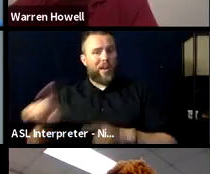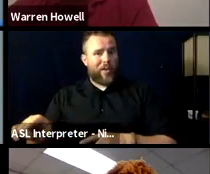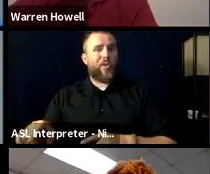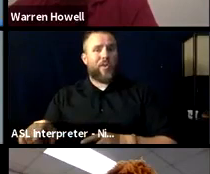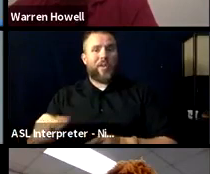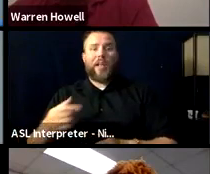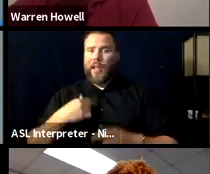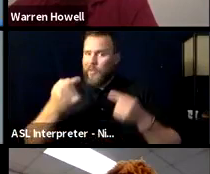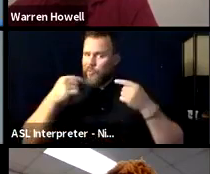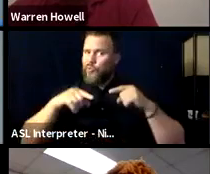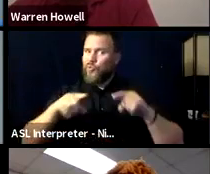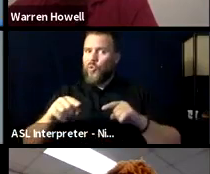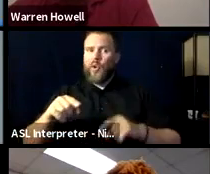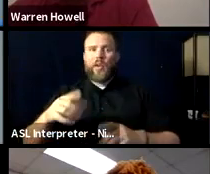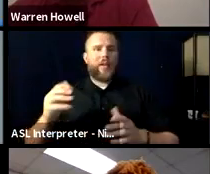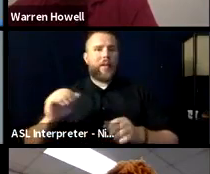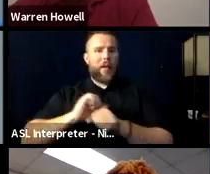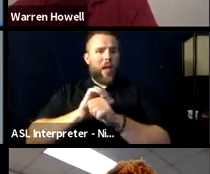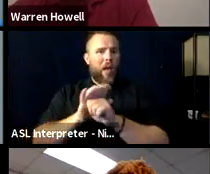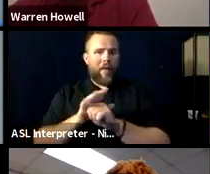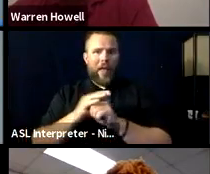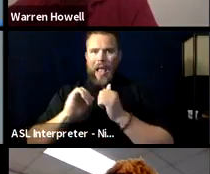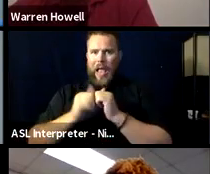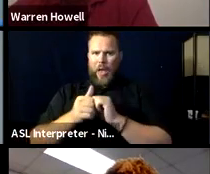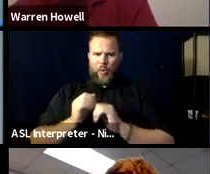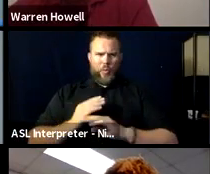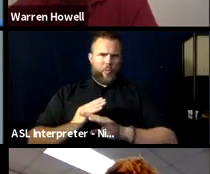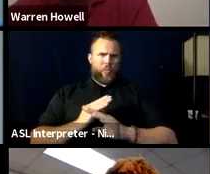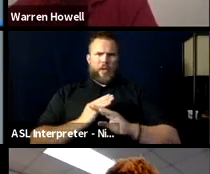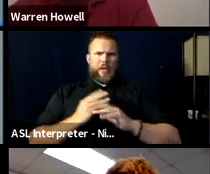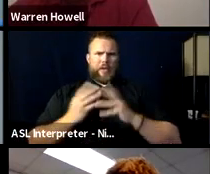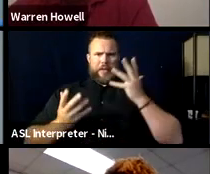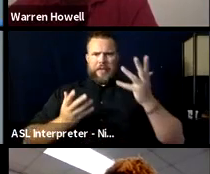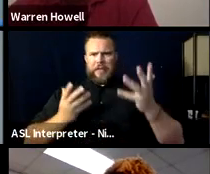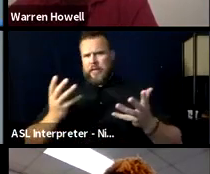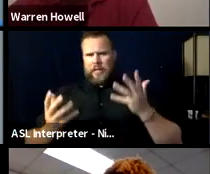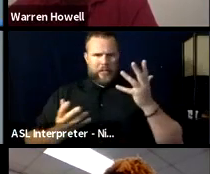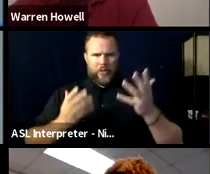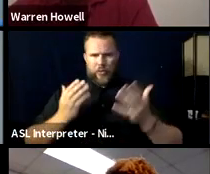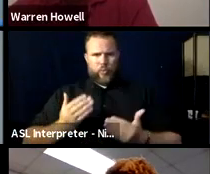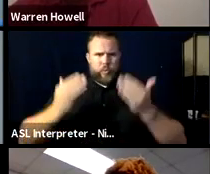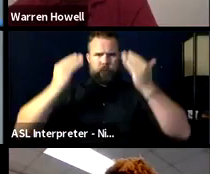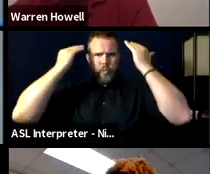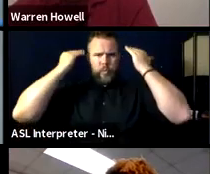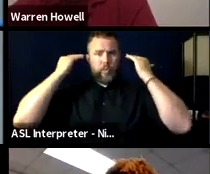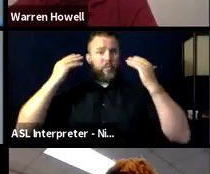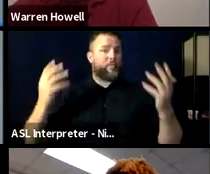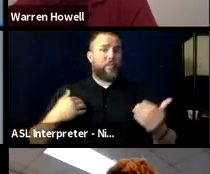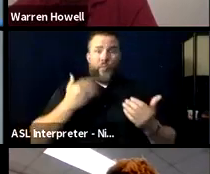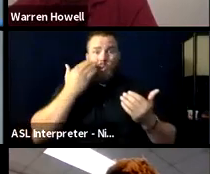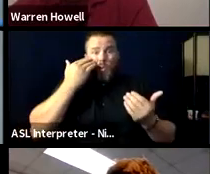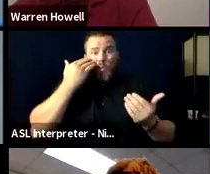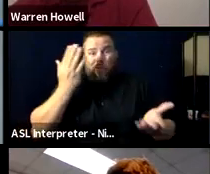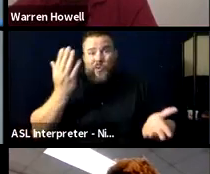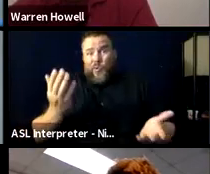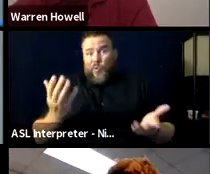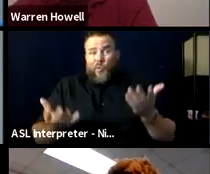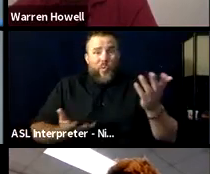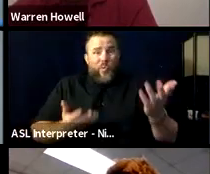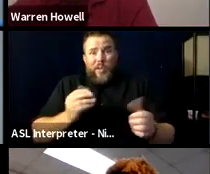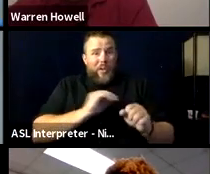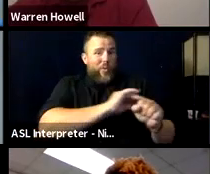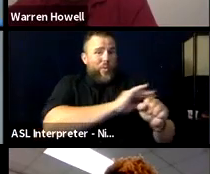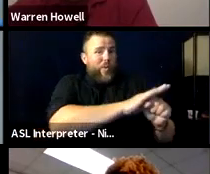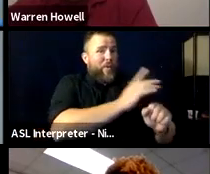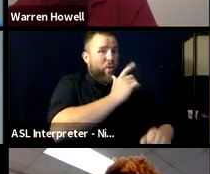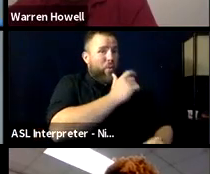the pandemic where we had no idea how to properly protect ourselves, where we didn't know what to deal with, where we didn't know who had COVID-19, what